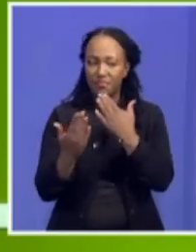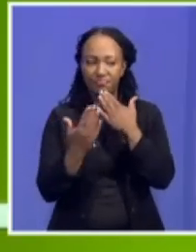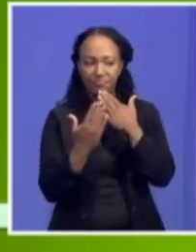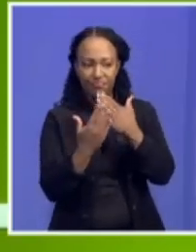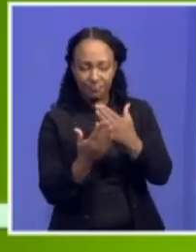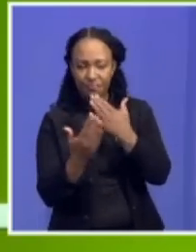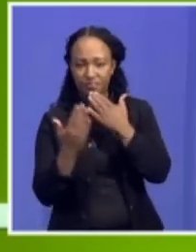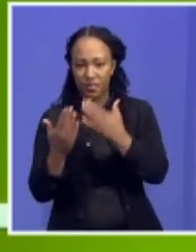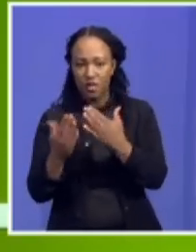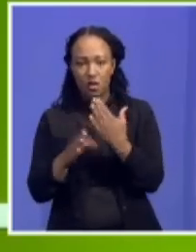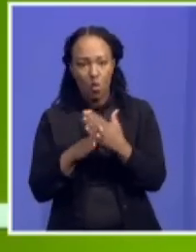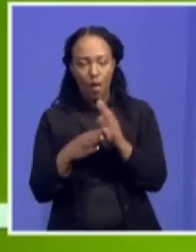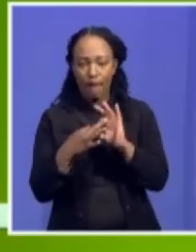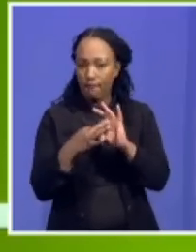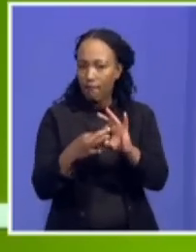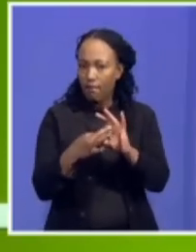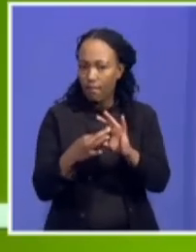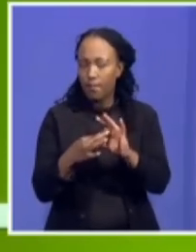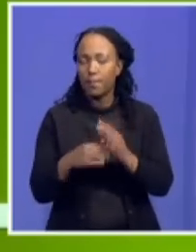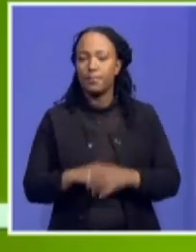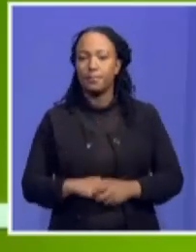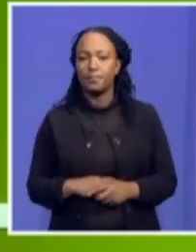in which you worked with us.